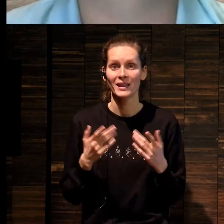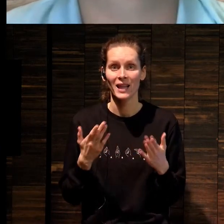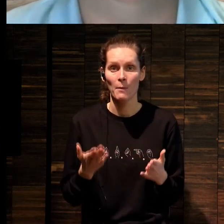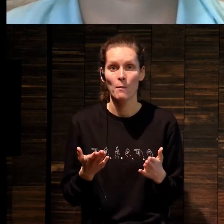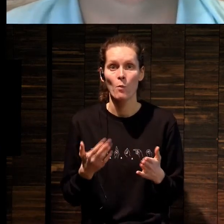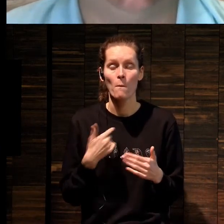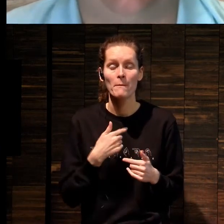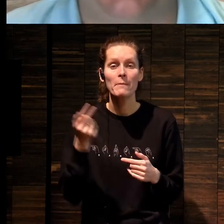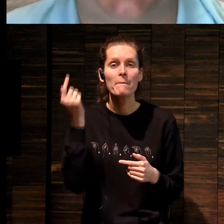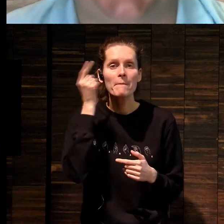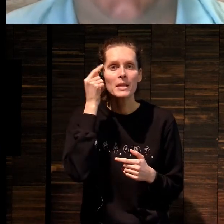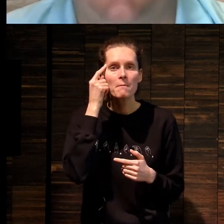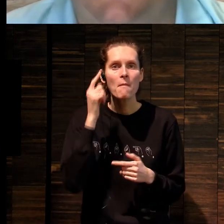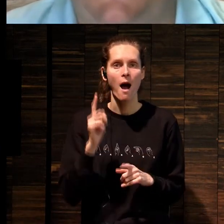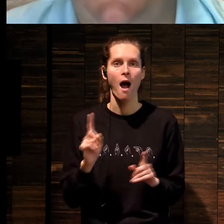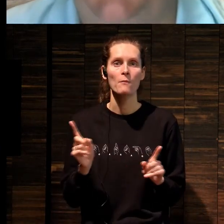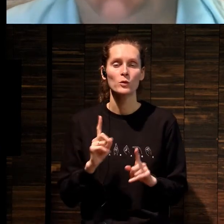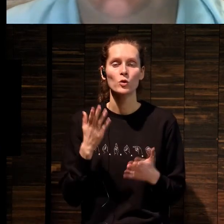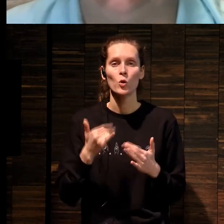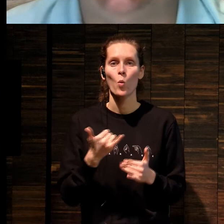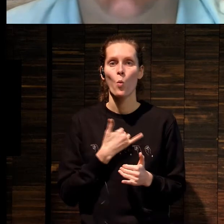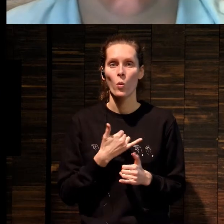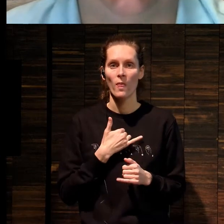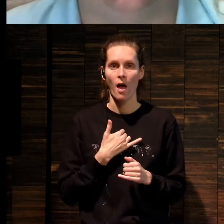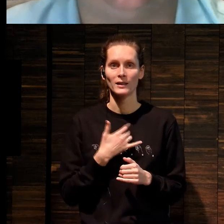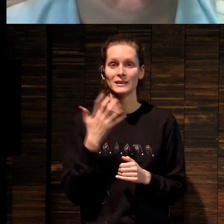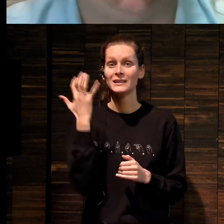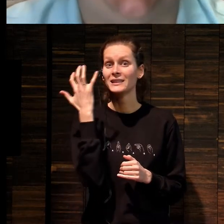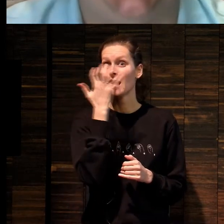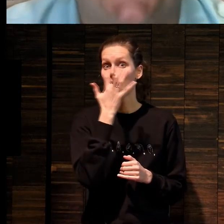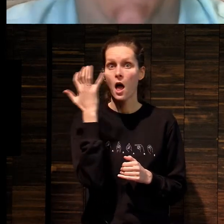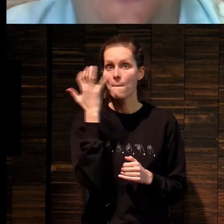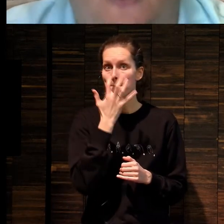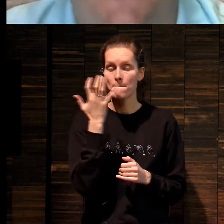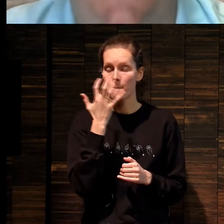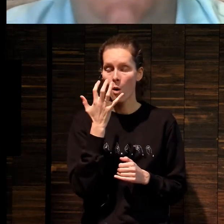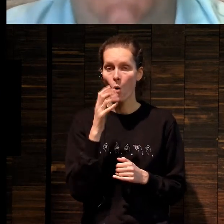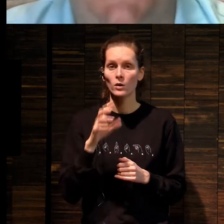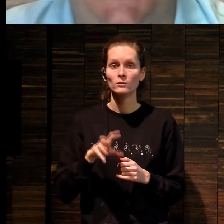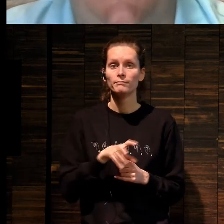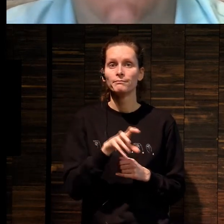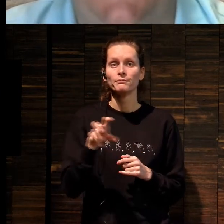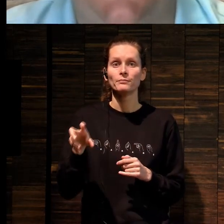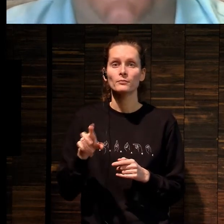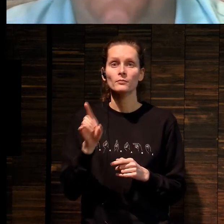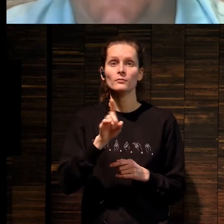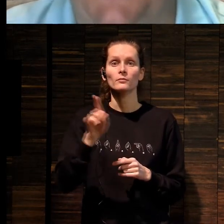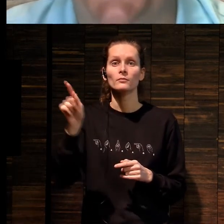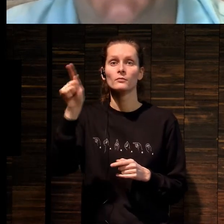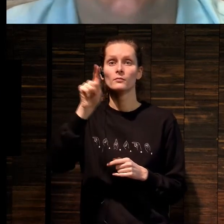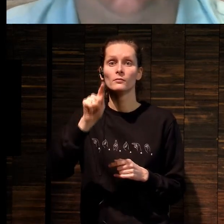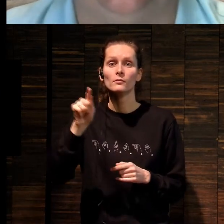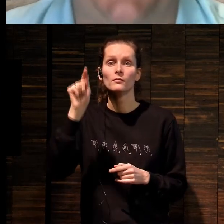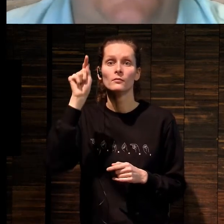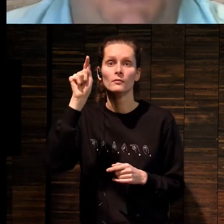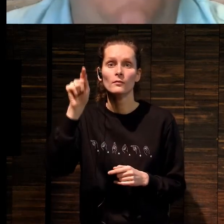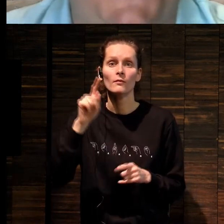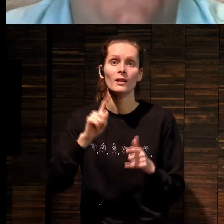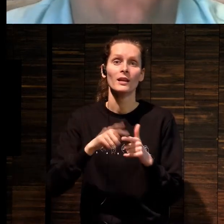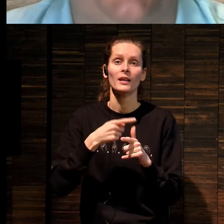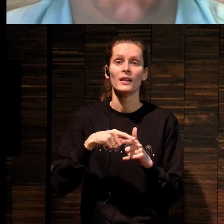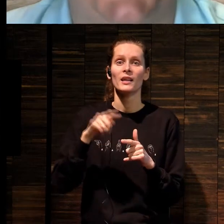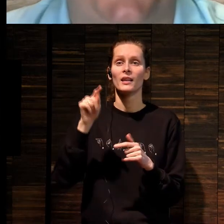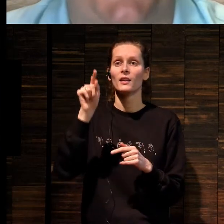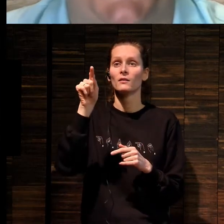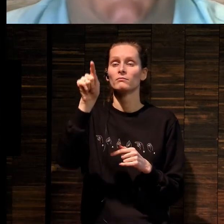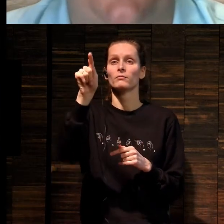have no idea what they're supposed to do. So this allows you to attach an ARIA label to that so that you can describe to the blind person